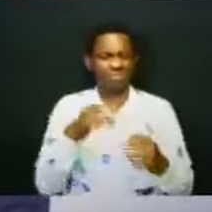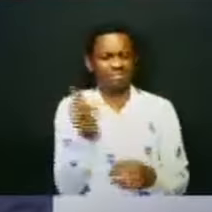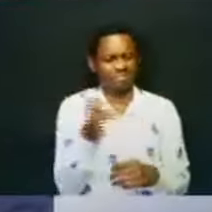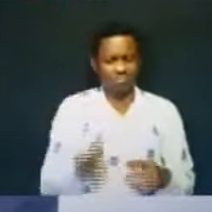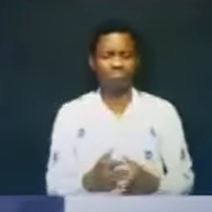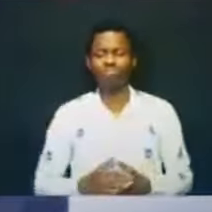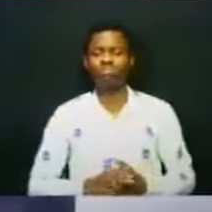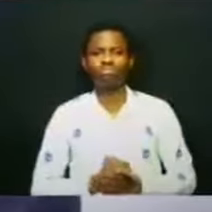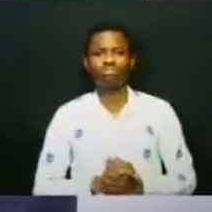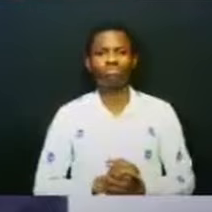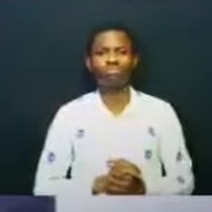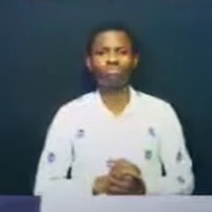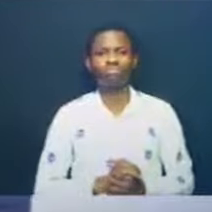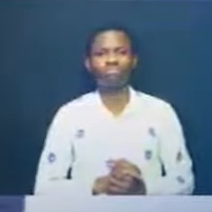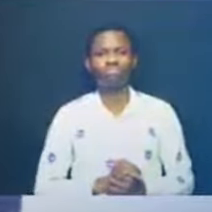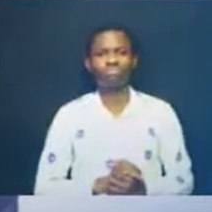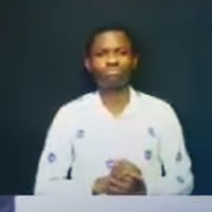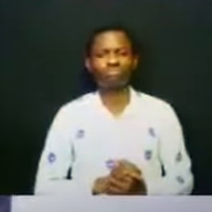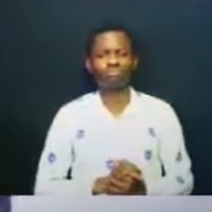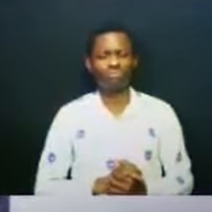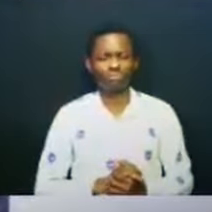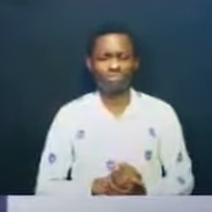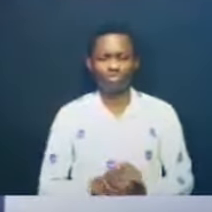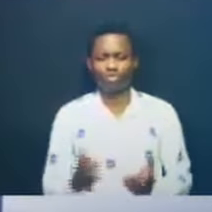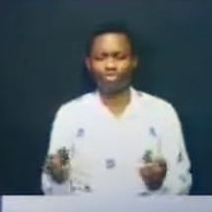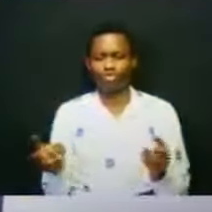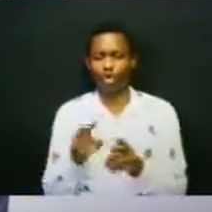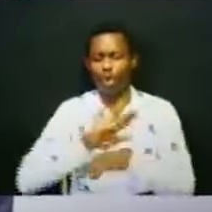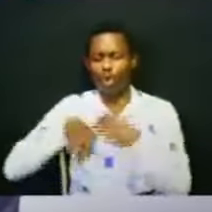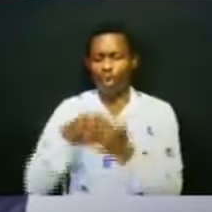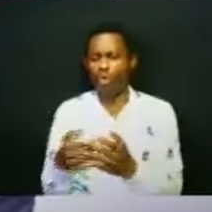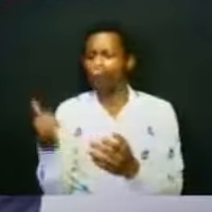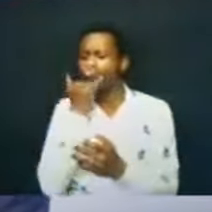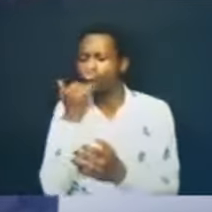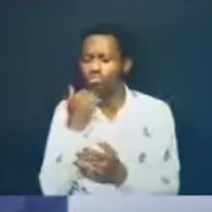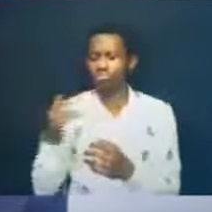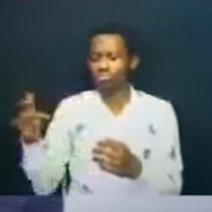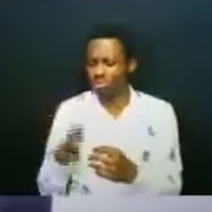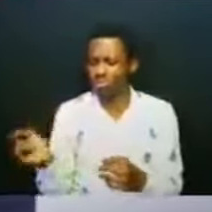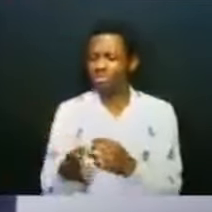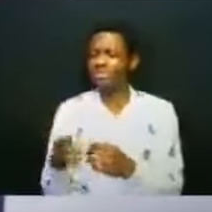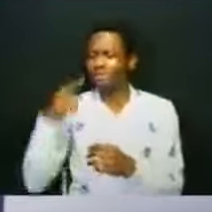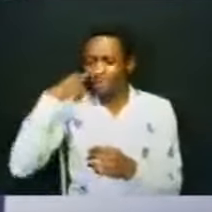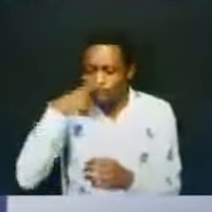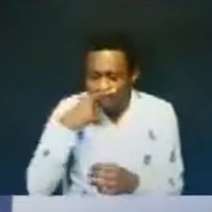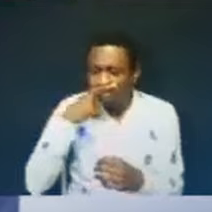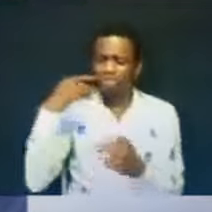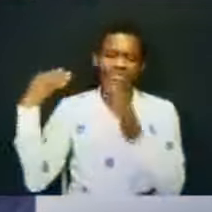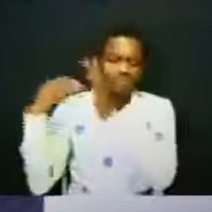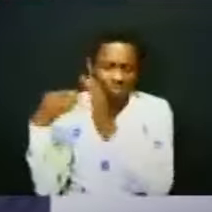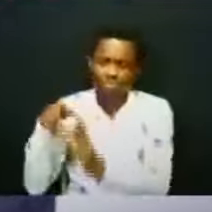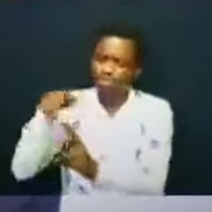song? Be back, I say, away. I say, be a German, some and I be this her. And so, when you say, oh, Minecraft. Let us be careful of these